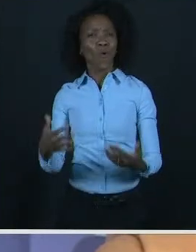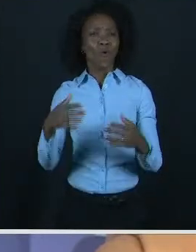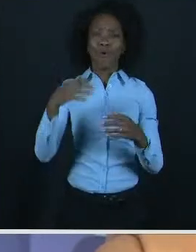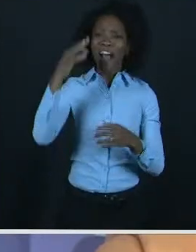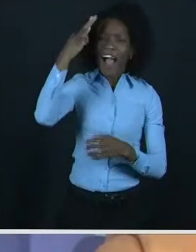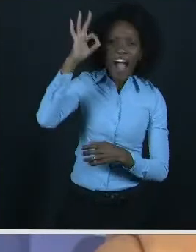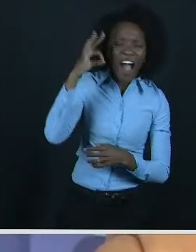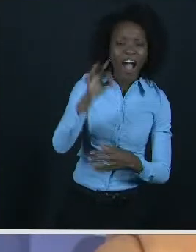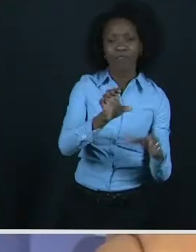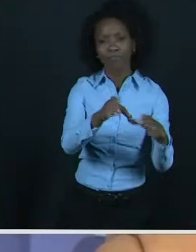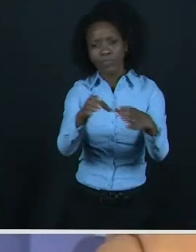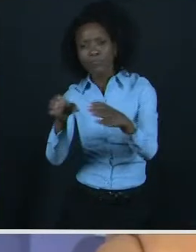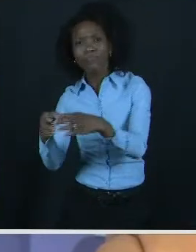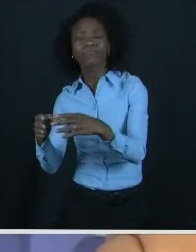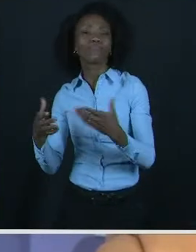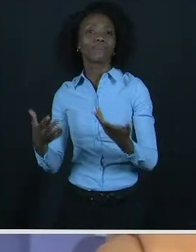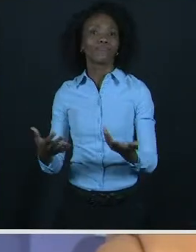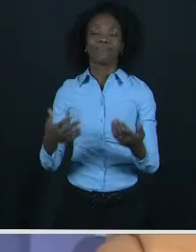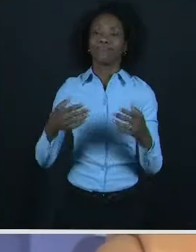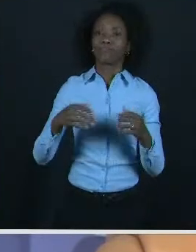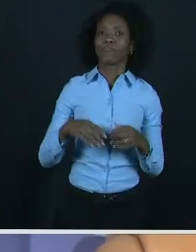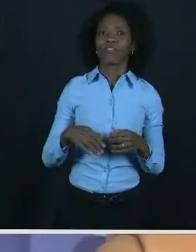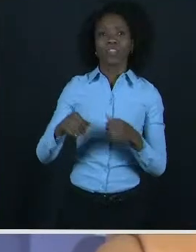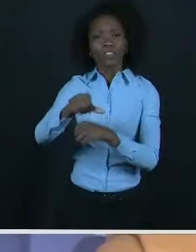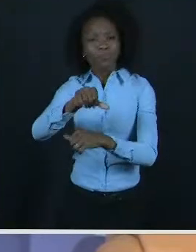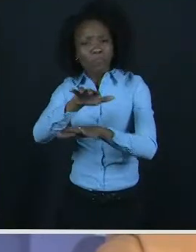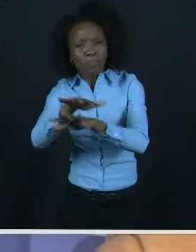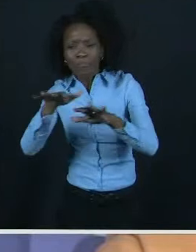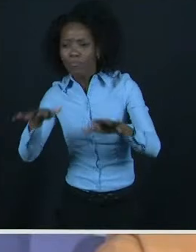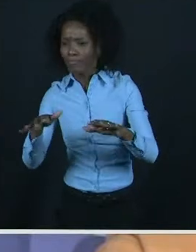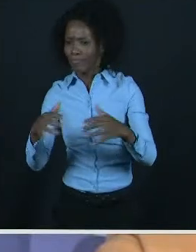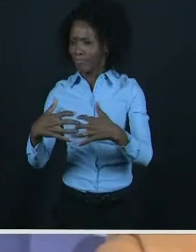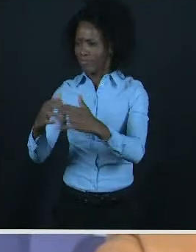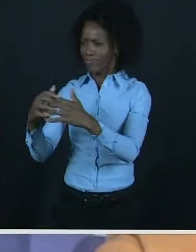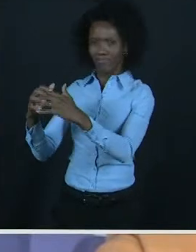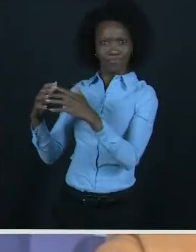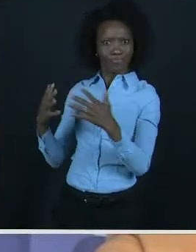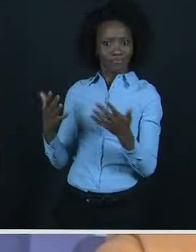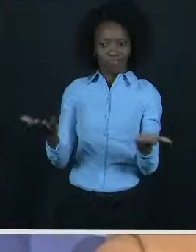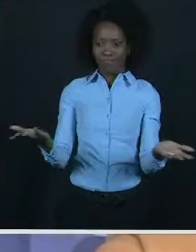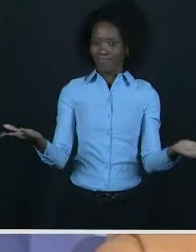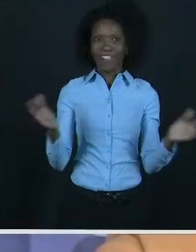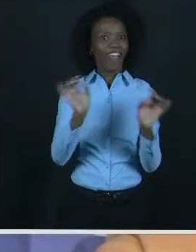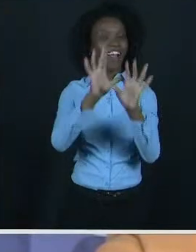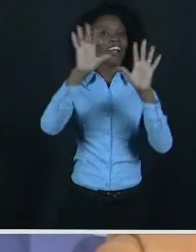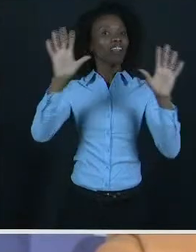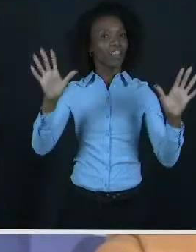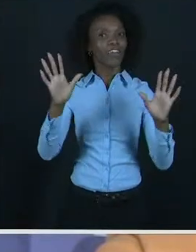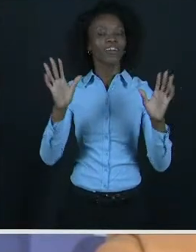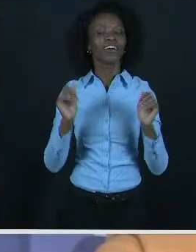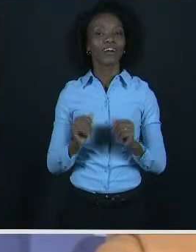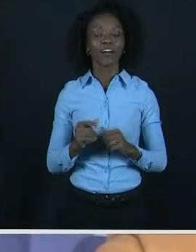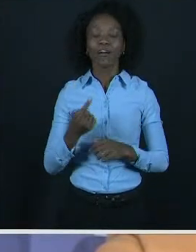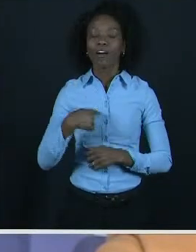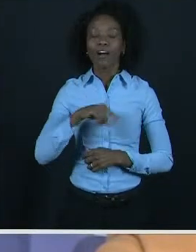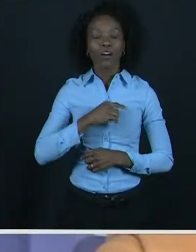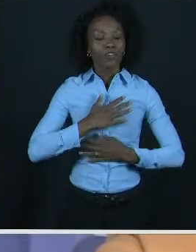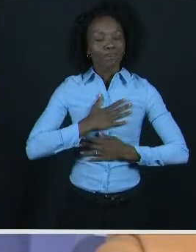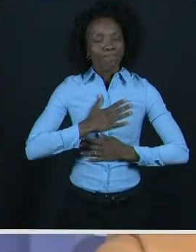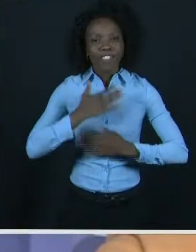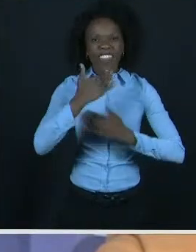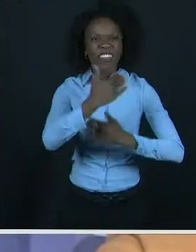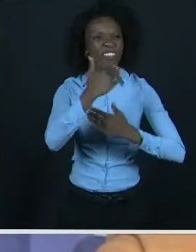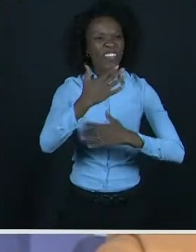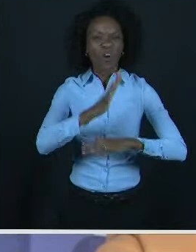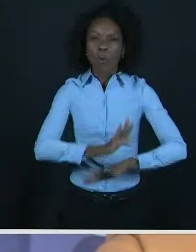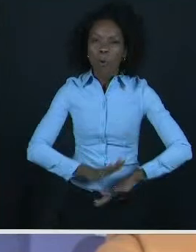bodies, social formation is a testament to this. We are grateful to all those people